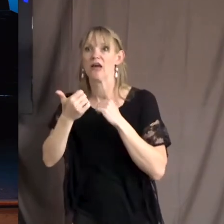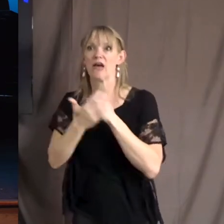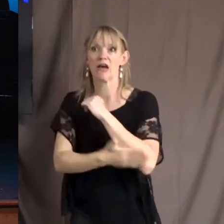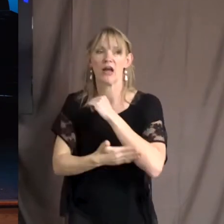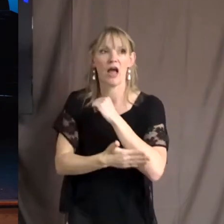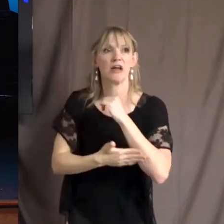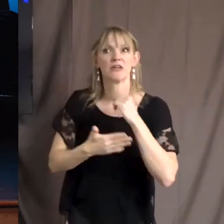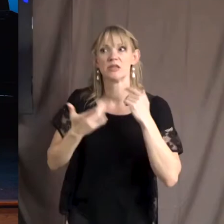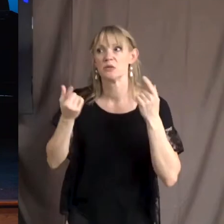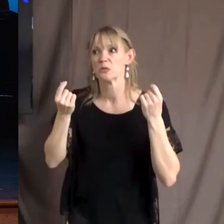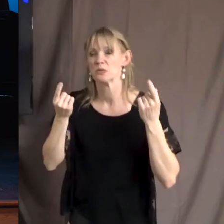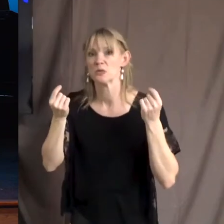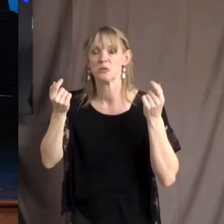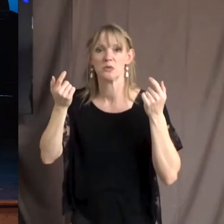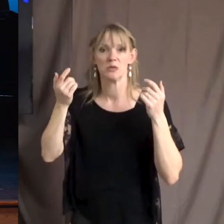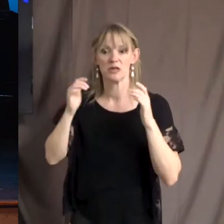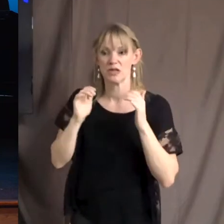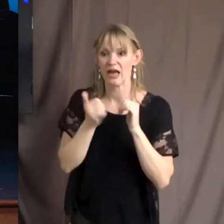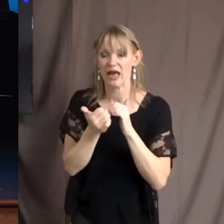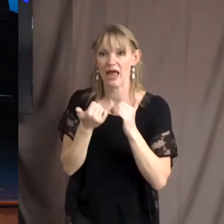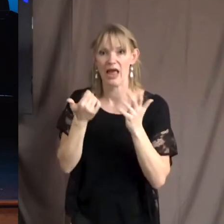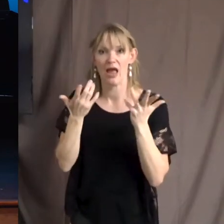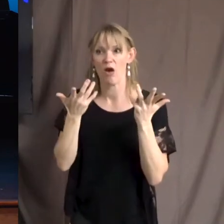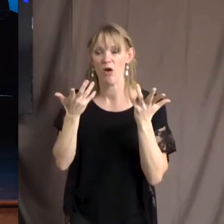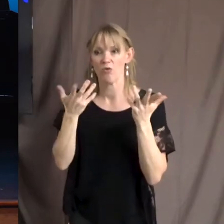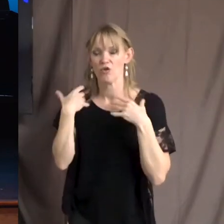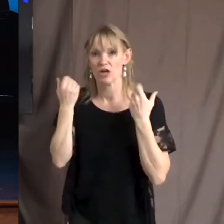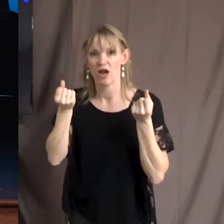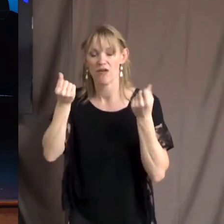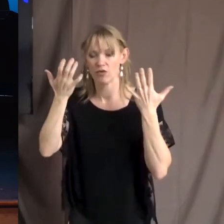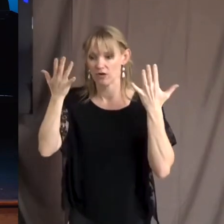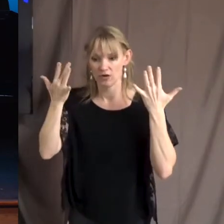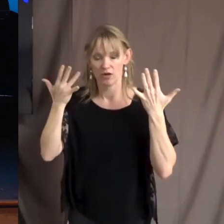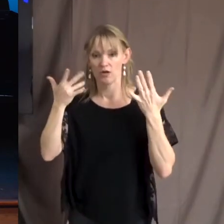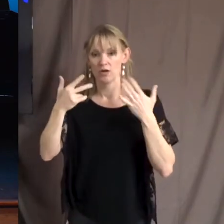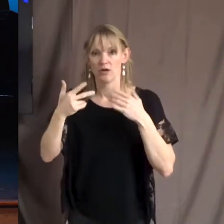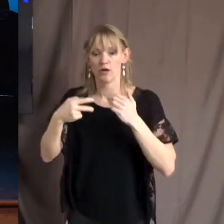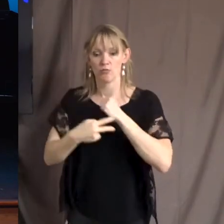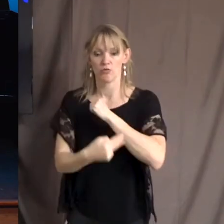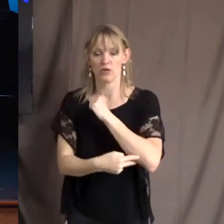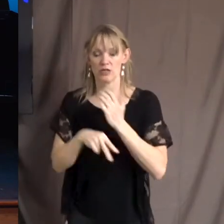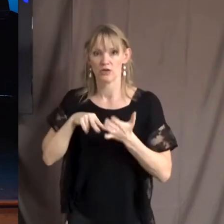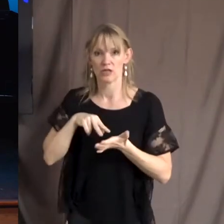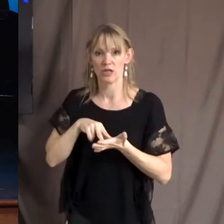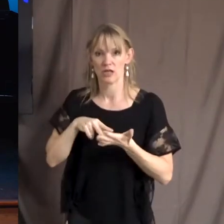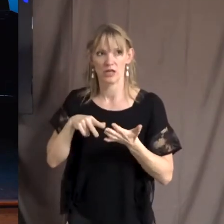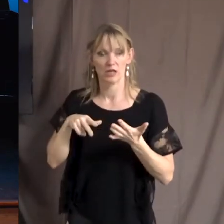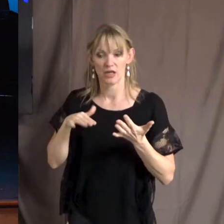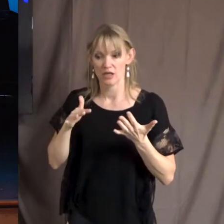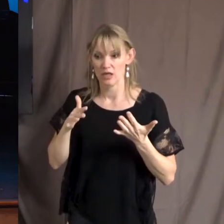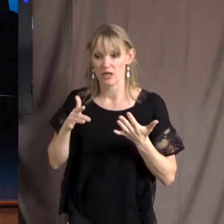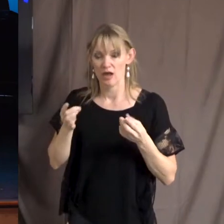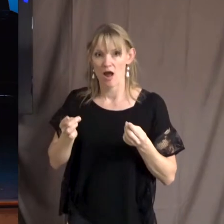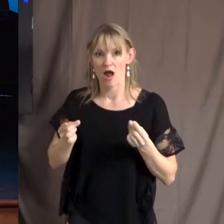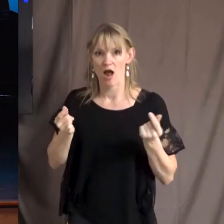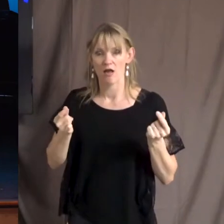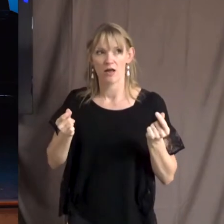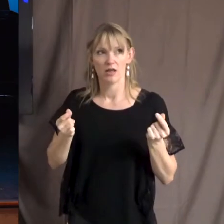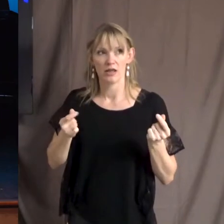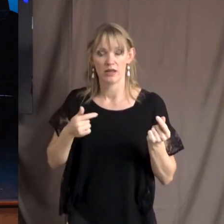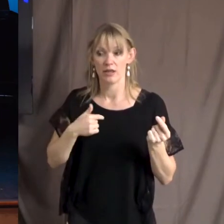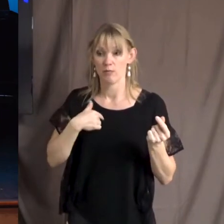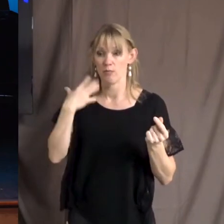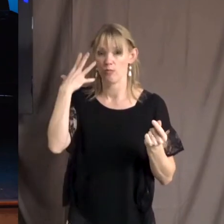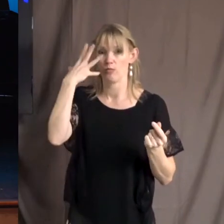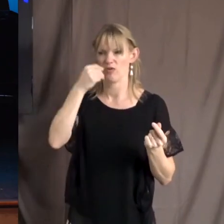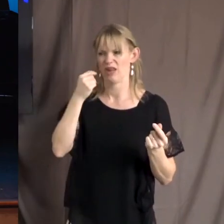and how are we going to recover? And so we're standing on this bridge, and all of a sudden, I got struck with the beauty, and I